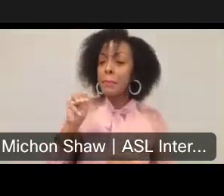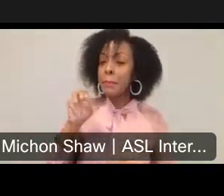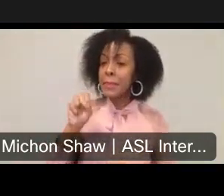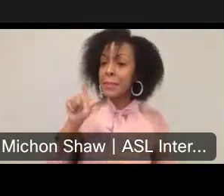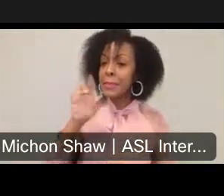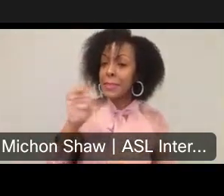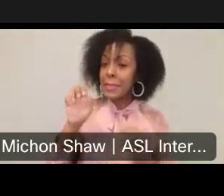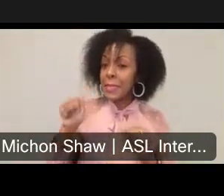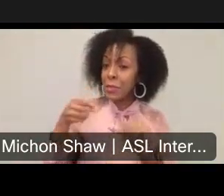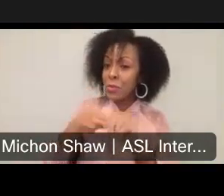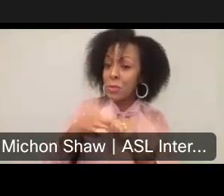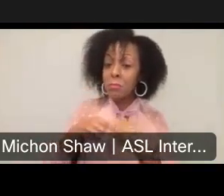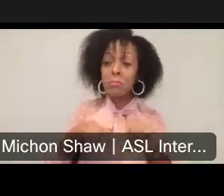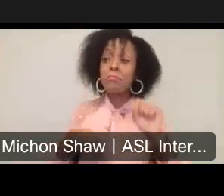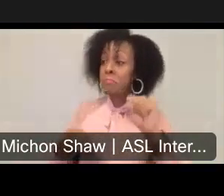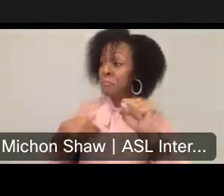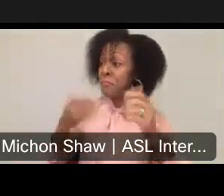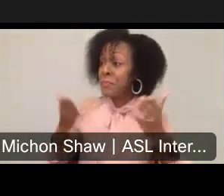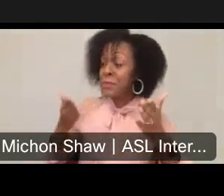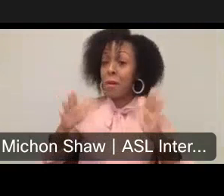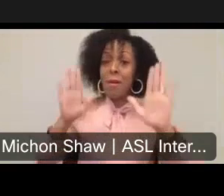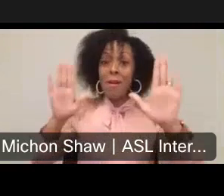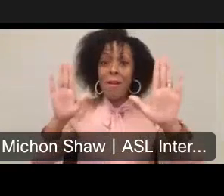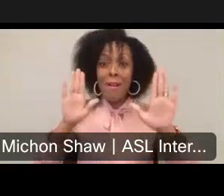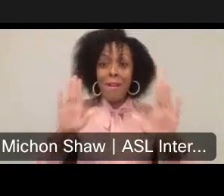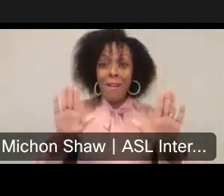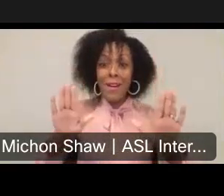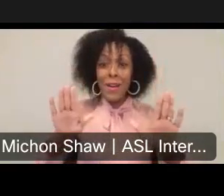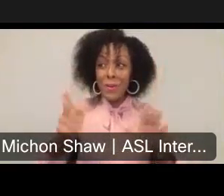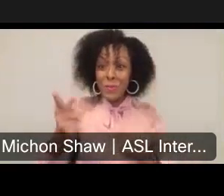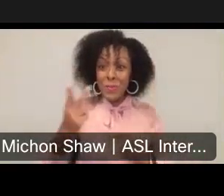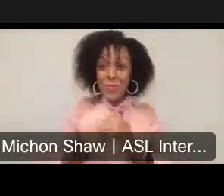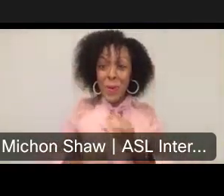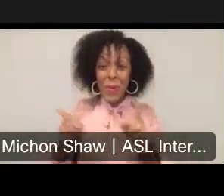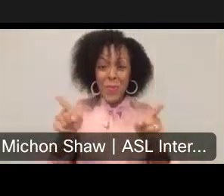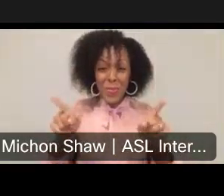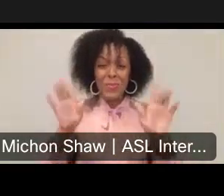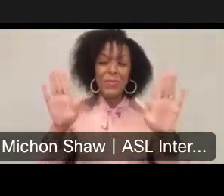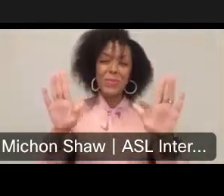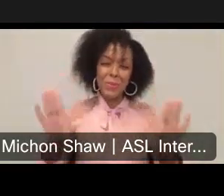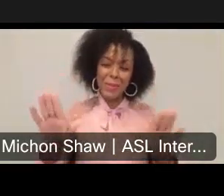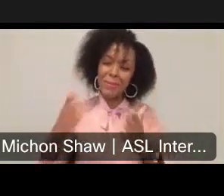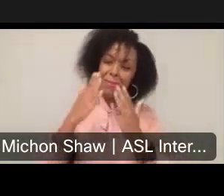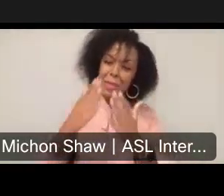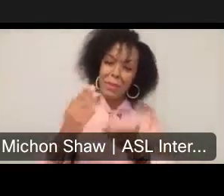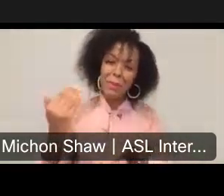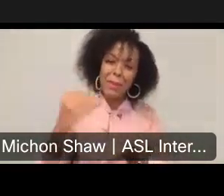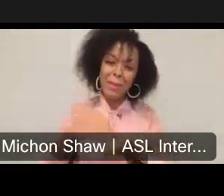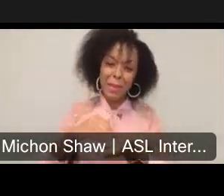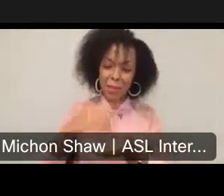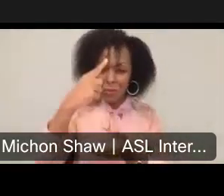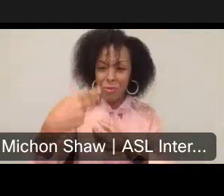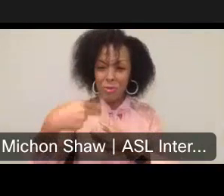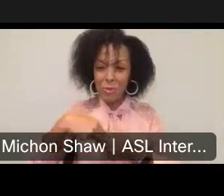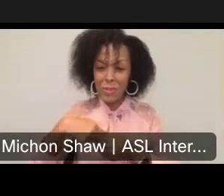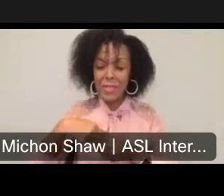Yes, I'm right here. Oh, wonderful. We have you both. So, well, thank you again for doing this. And I'm mindful